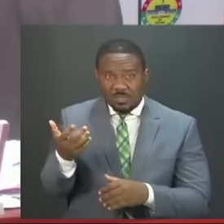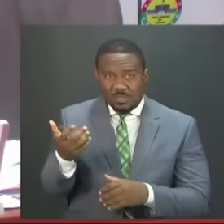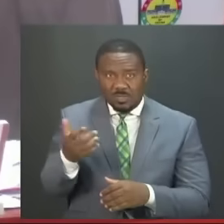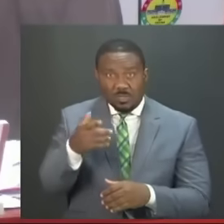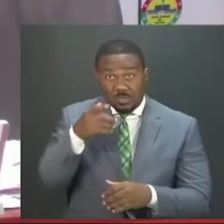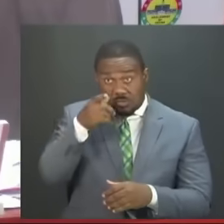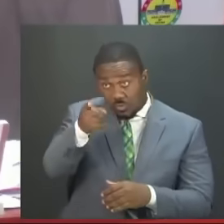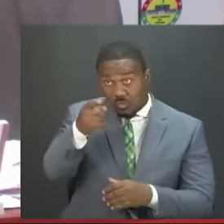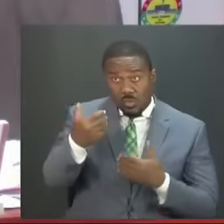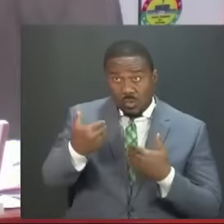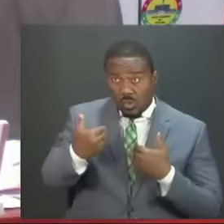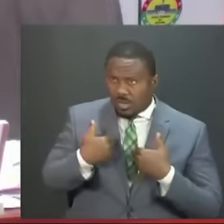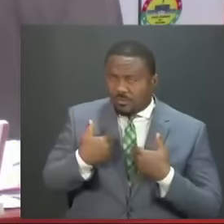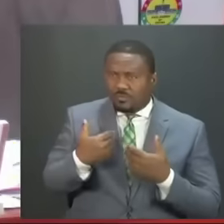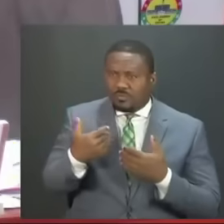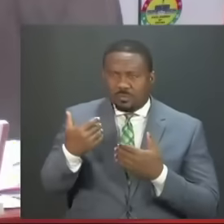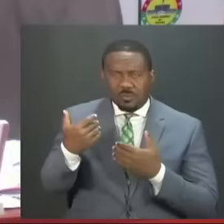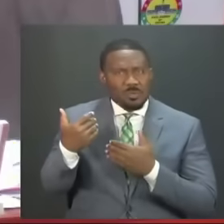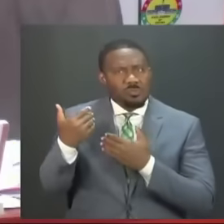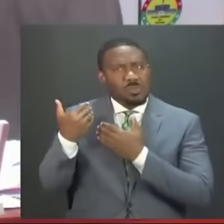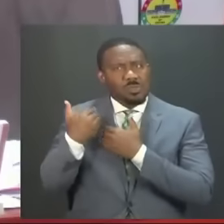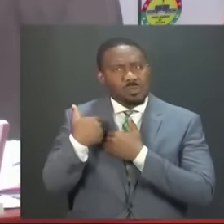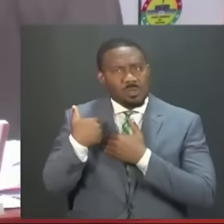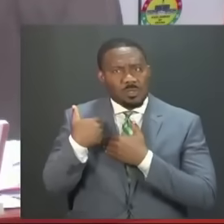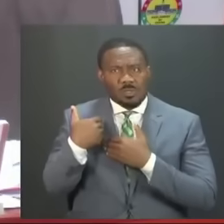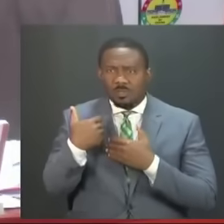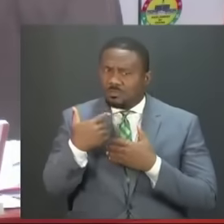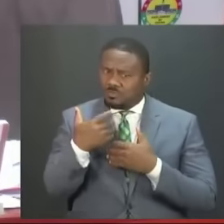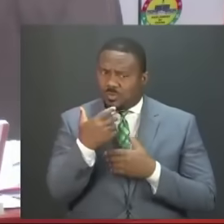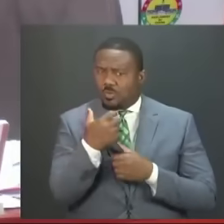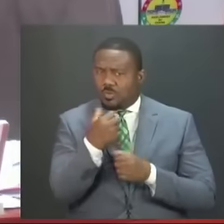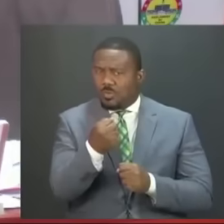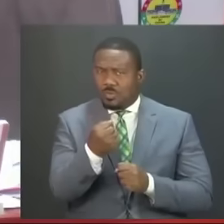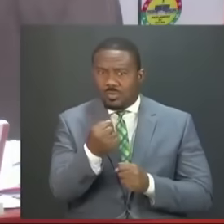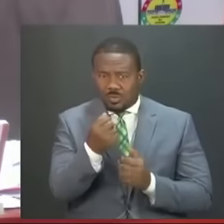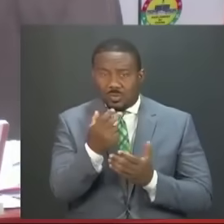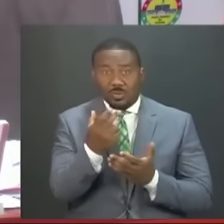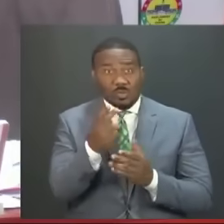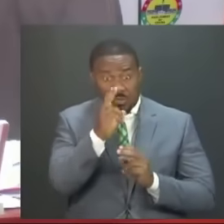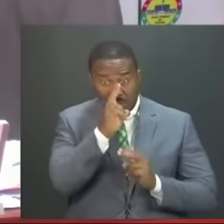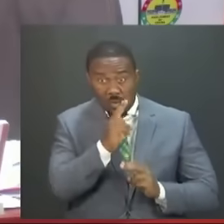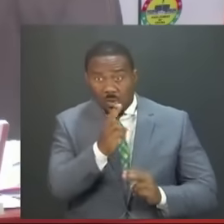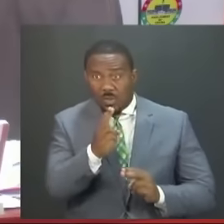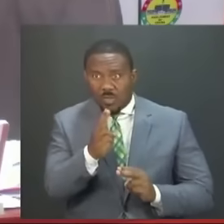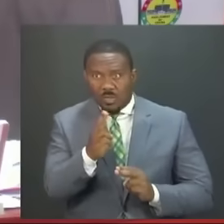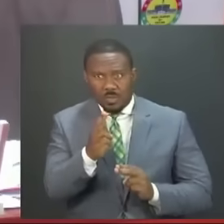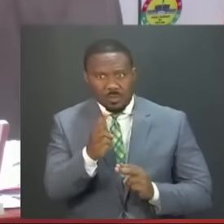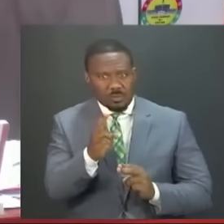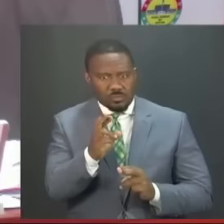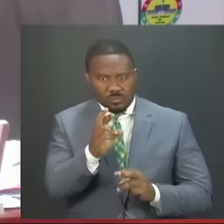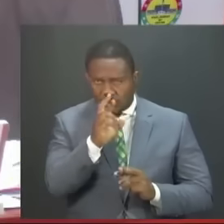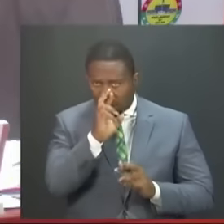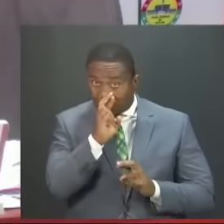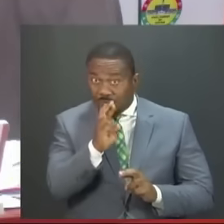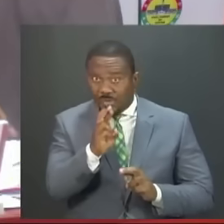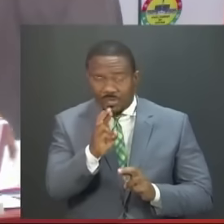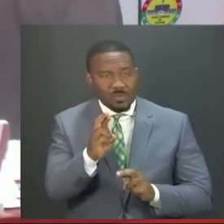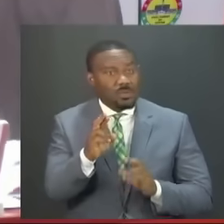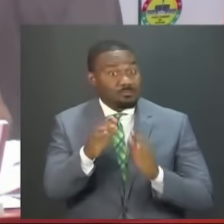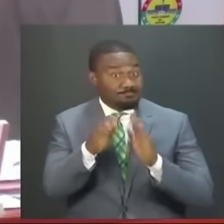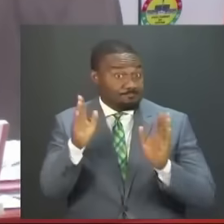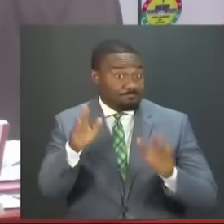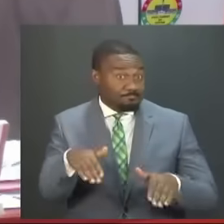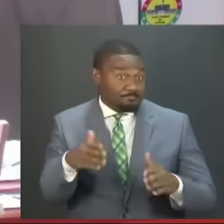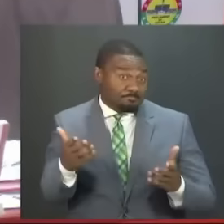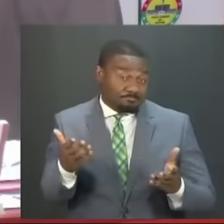to uphold the honor, the dignity and sanctity of the House. If this whole Parliament, in view of its